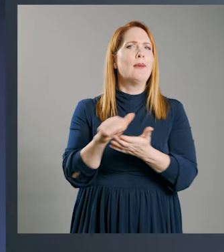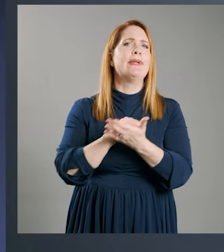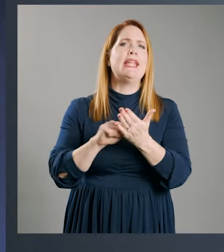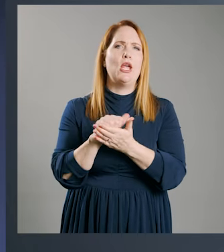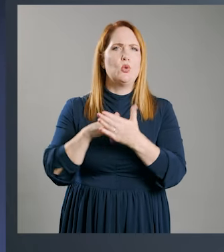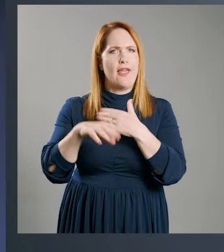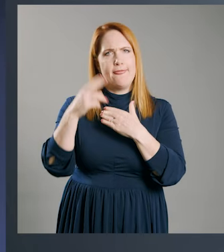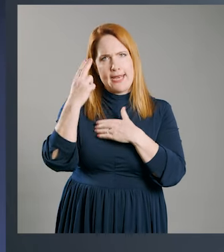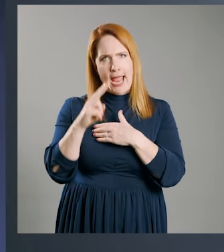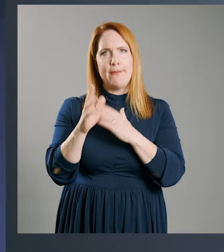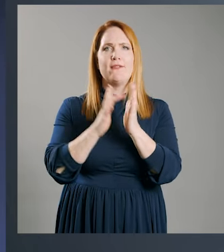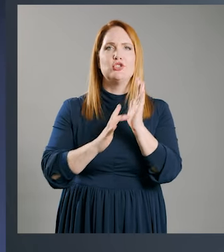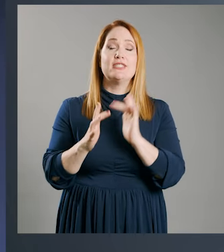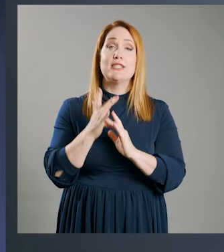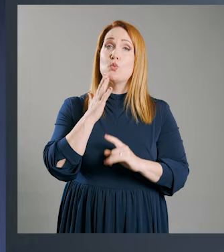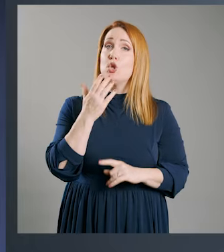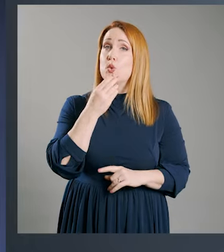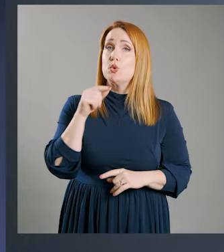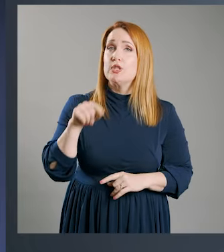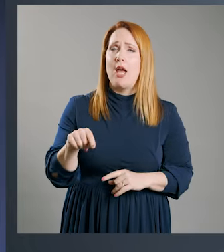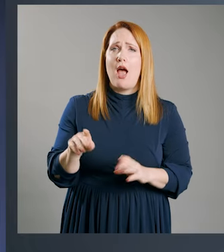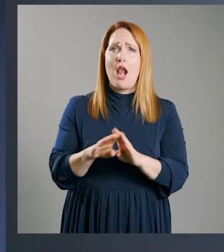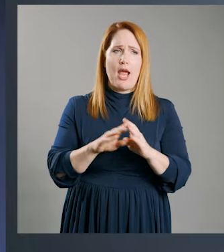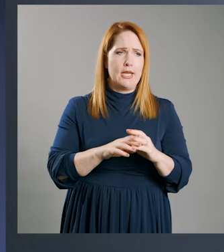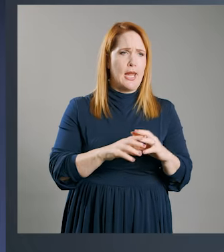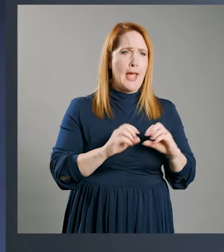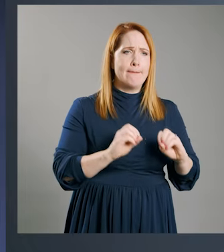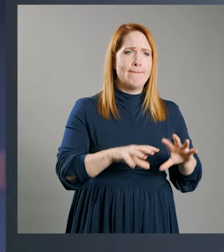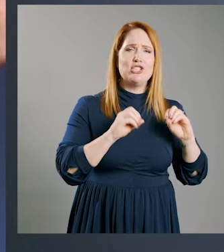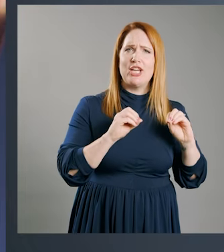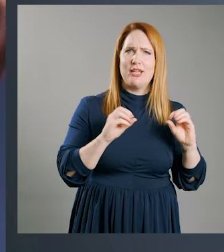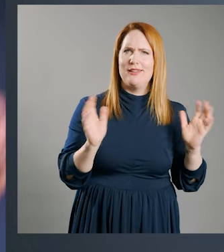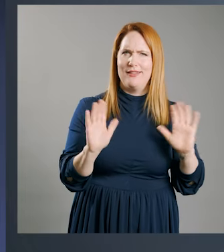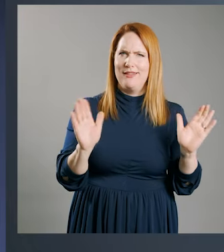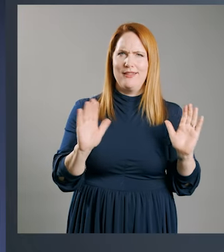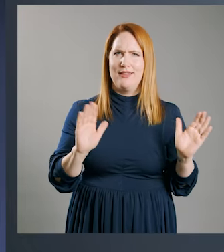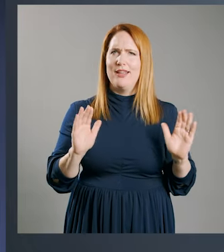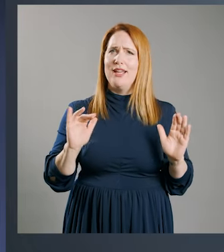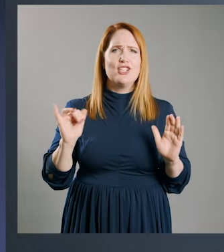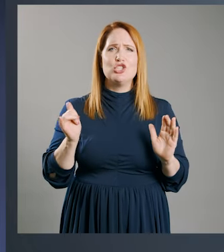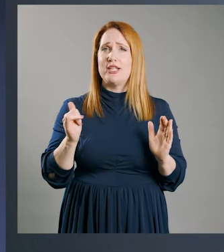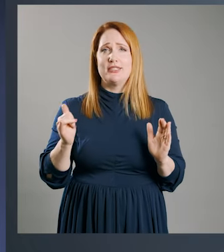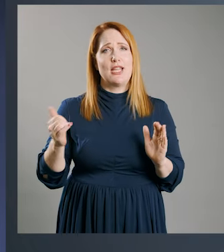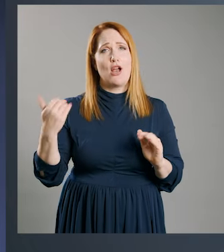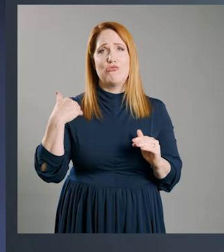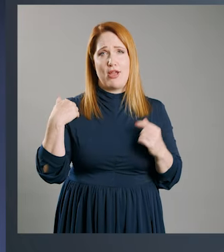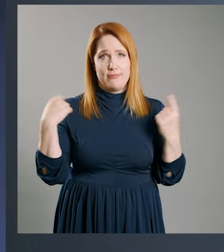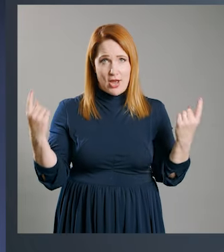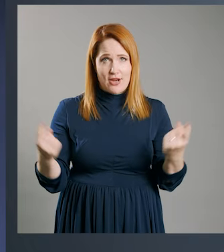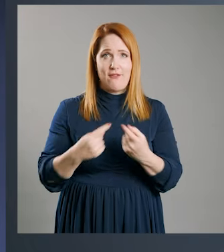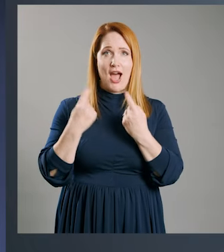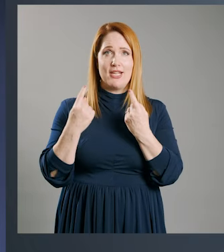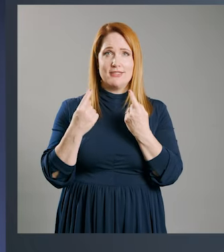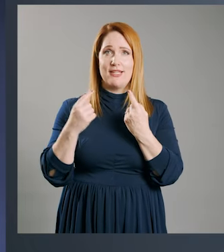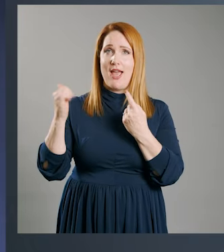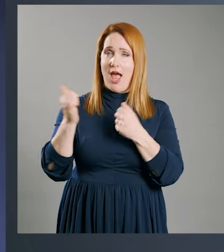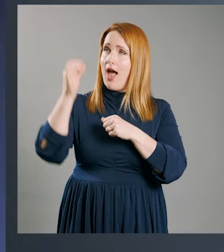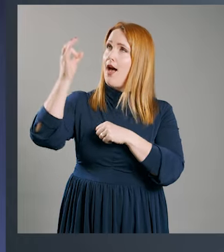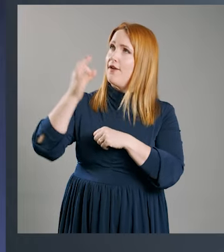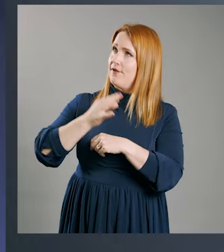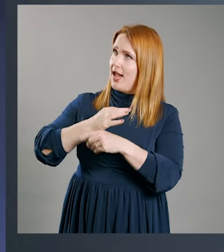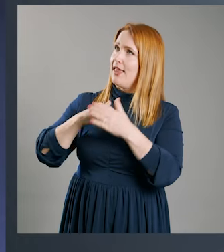affliction in the name of Jesus. And when we use the name of Jesus, it's not like a magic formula. In the name of Jesus, like we're chanting. It's actually a reminder for us